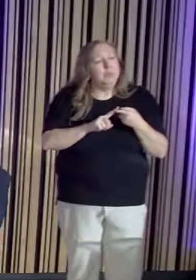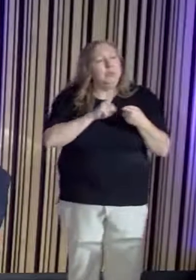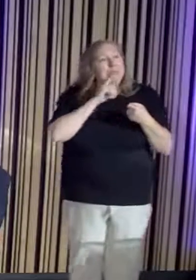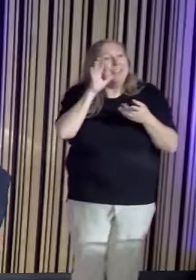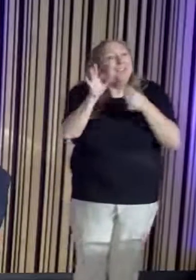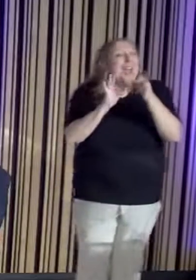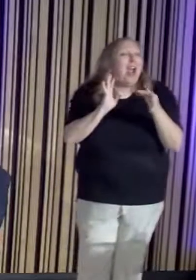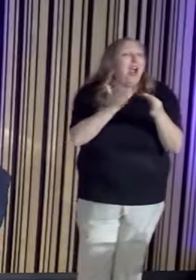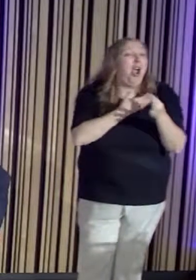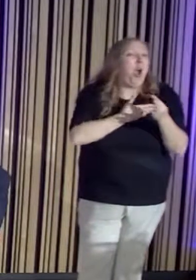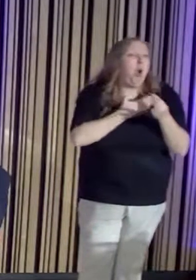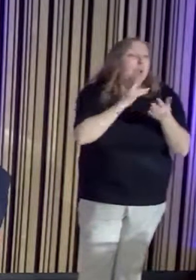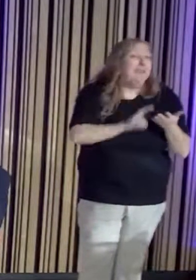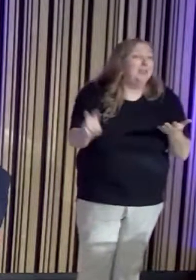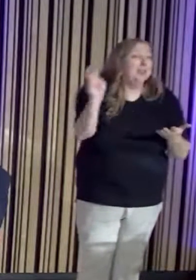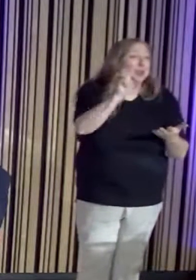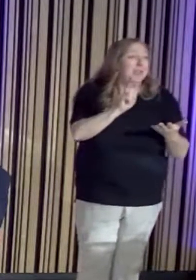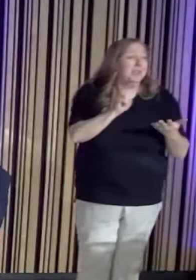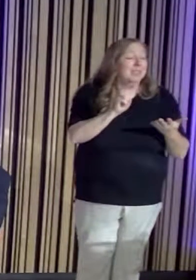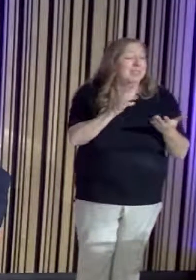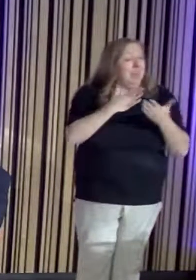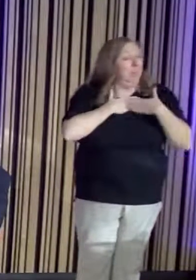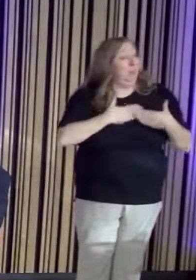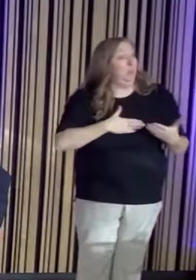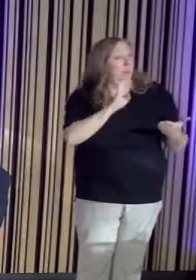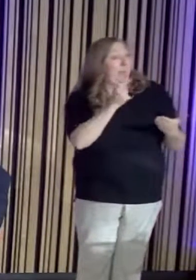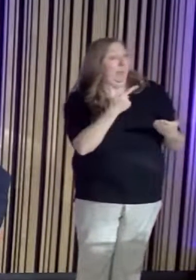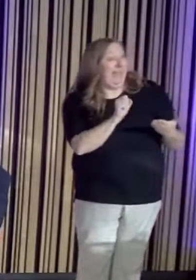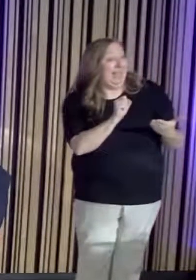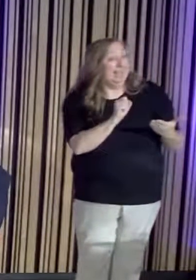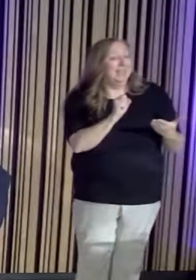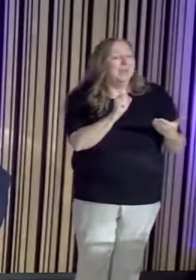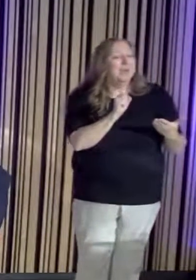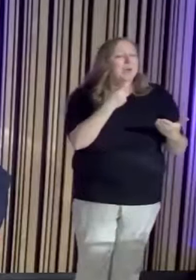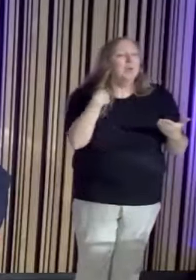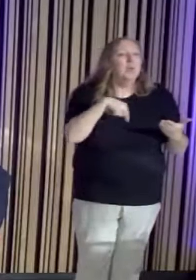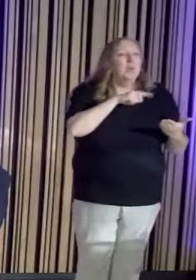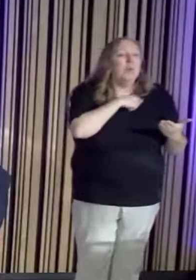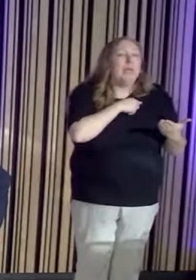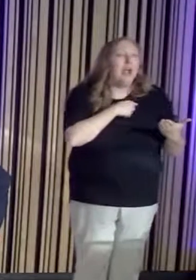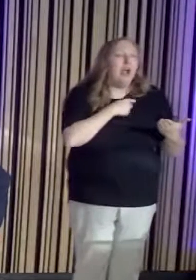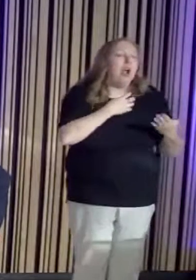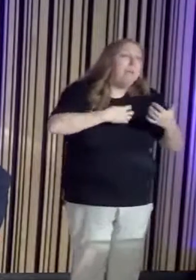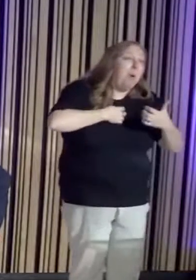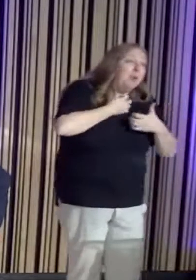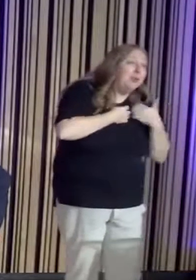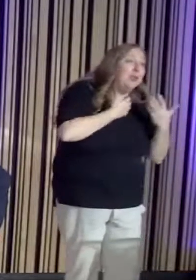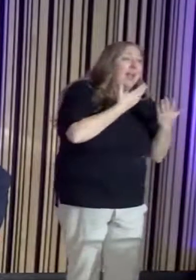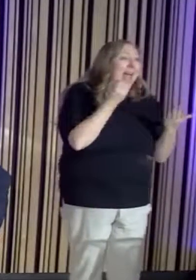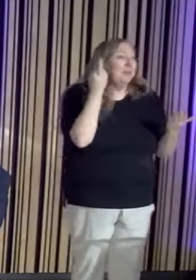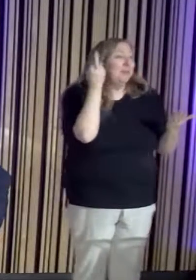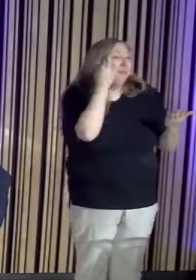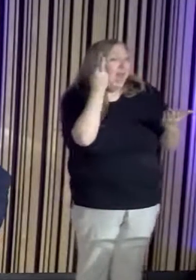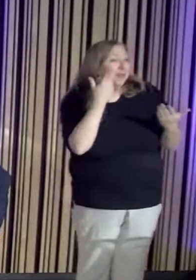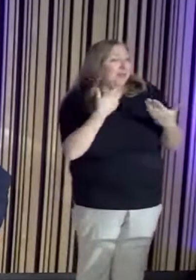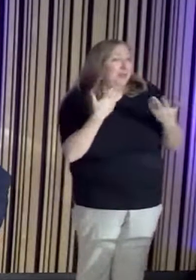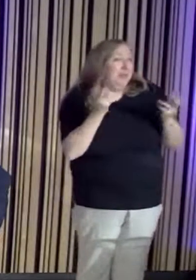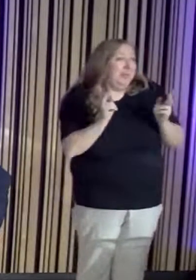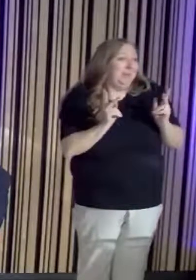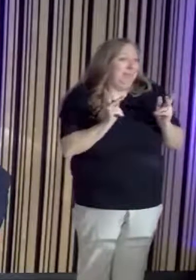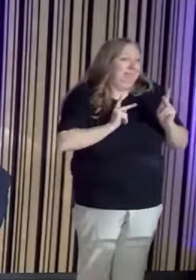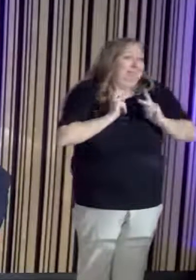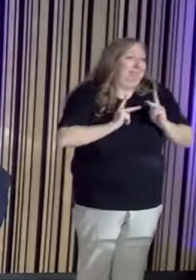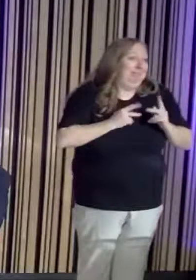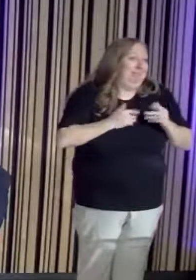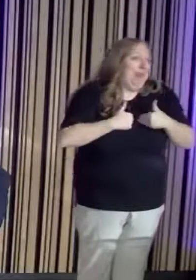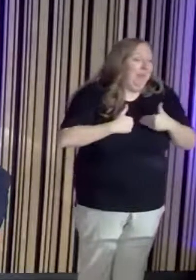we are not human beings, we are not rational, we are emotional animals. And I think we need to tell stories that I told you tonight,